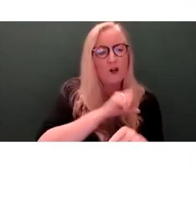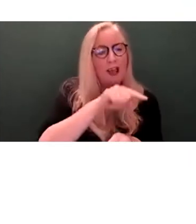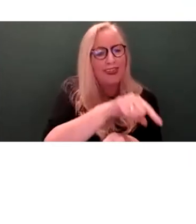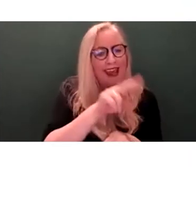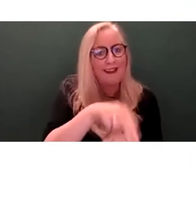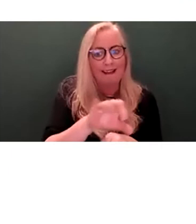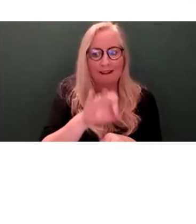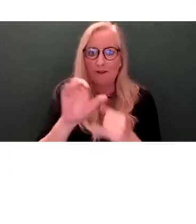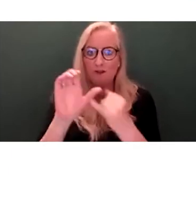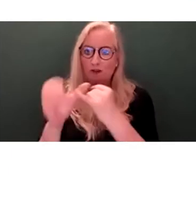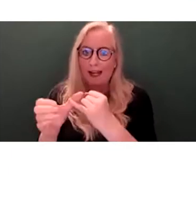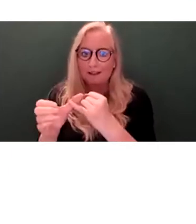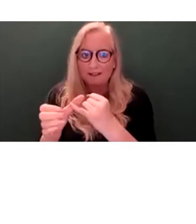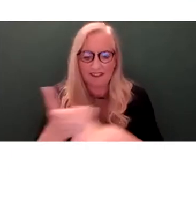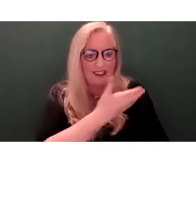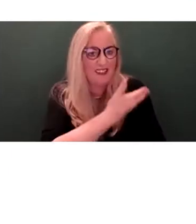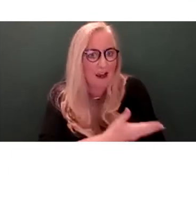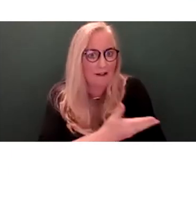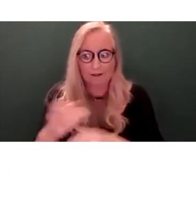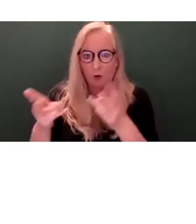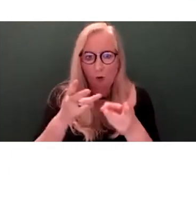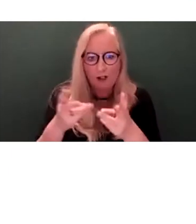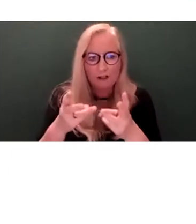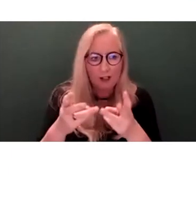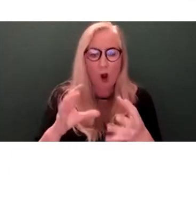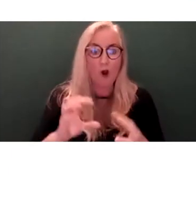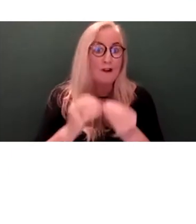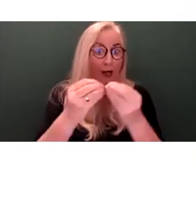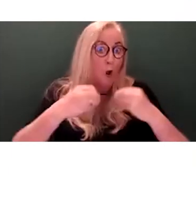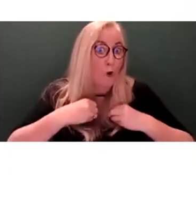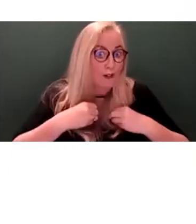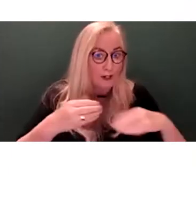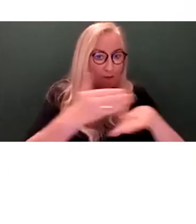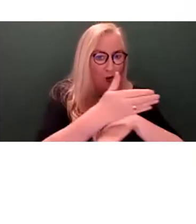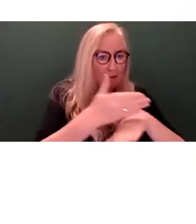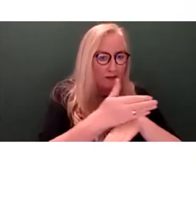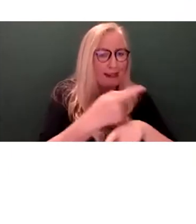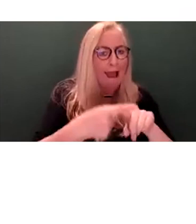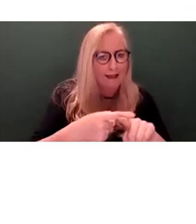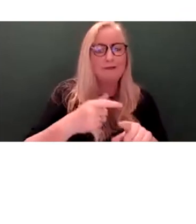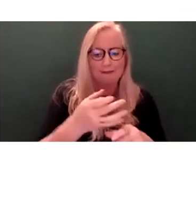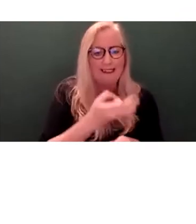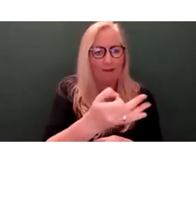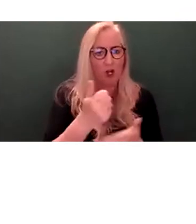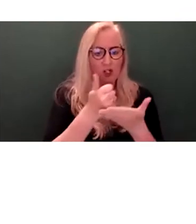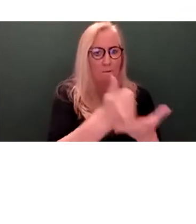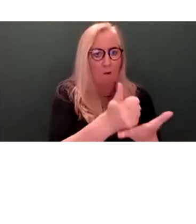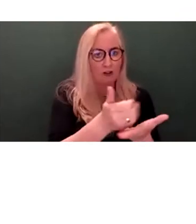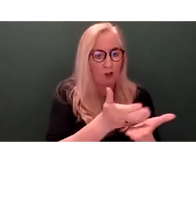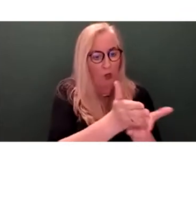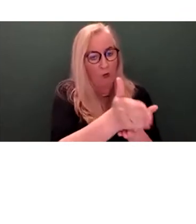of opportunities to start employment, create their own employment, and stay supported while they are in